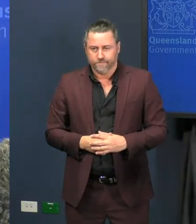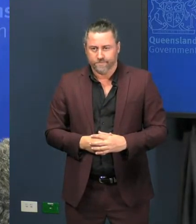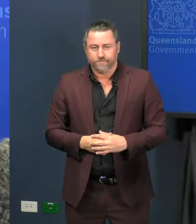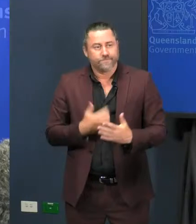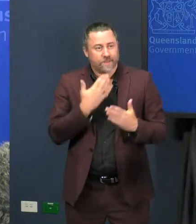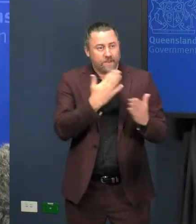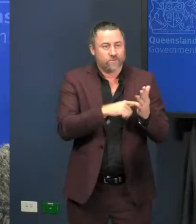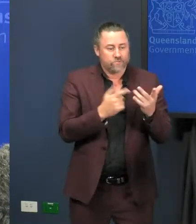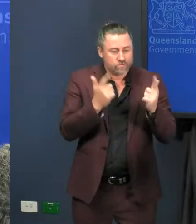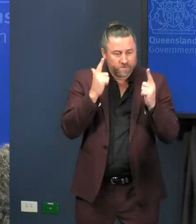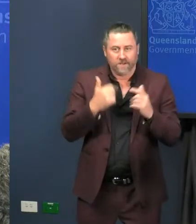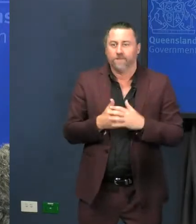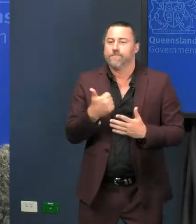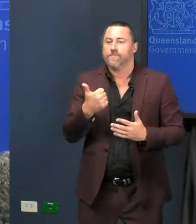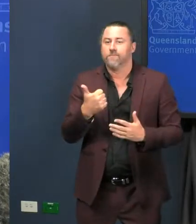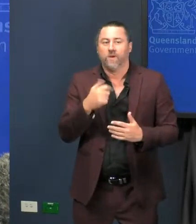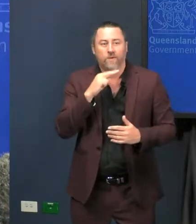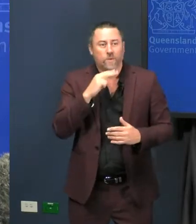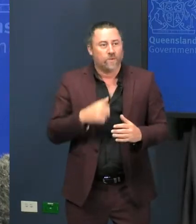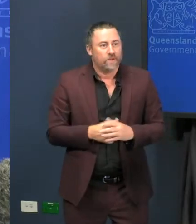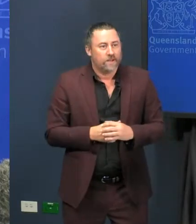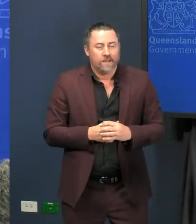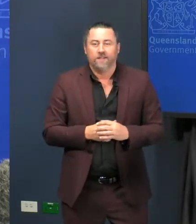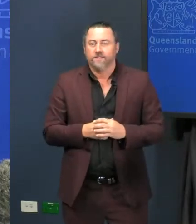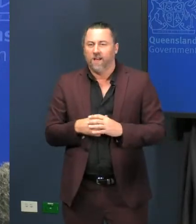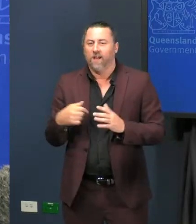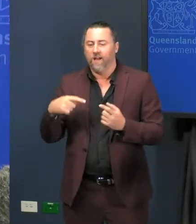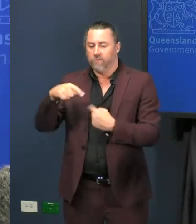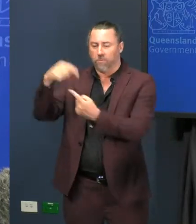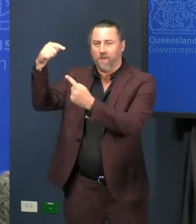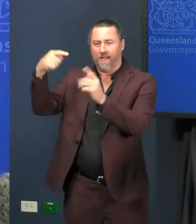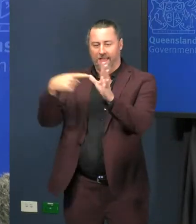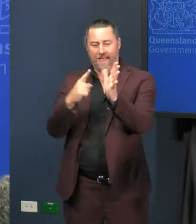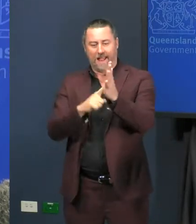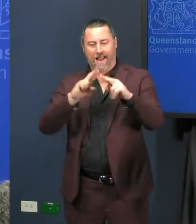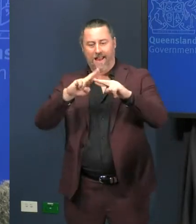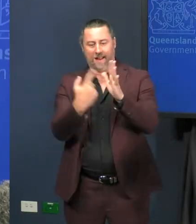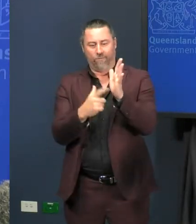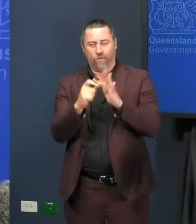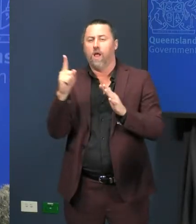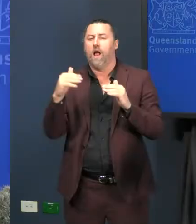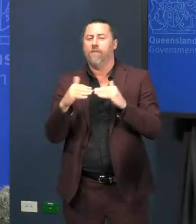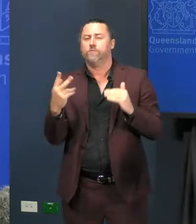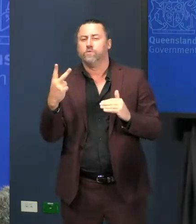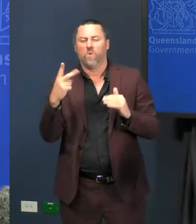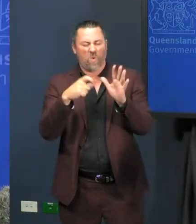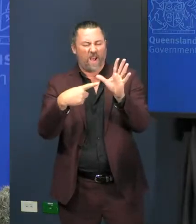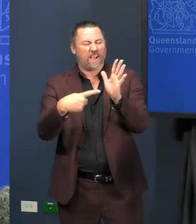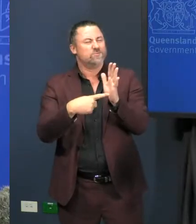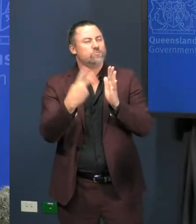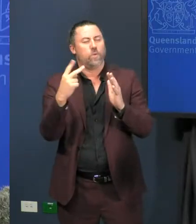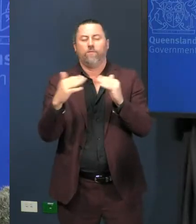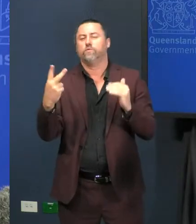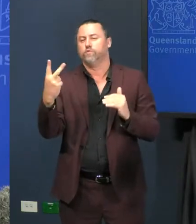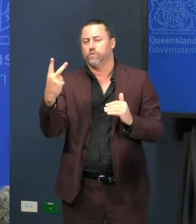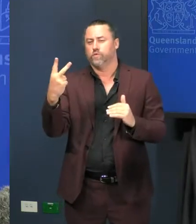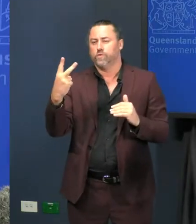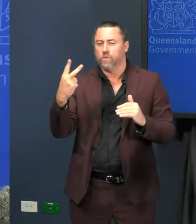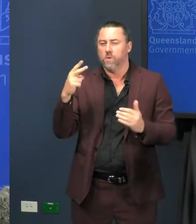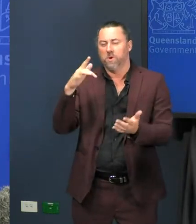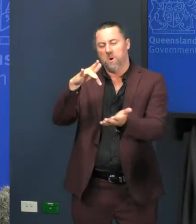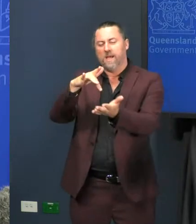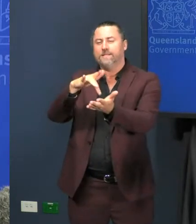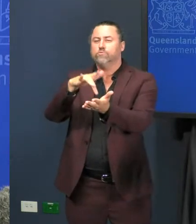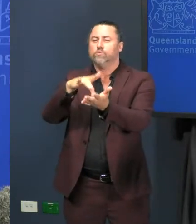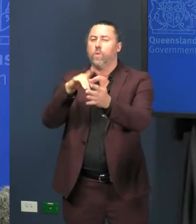Thanks, Premier, and good afternoon. Tropical Cyclone Alfred is now a Category 2 system situated offshore of the central